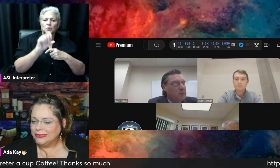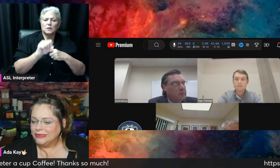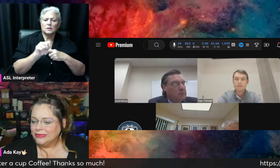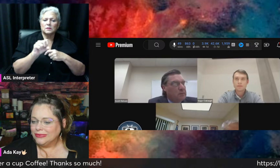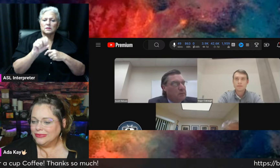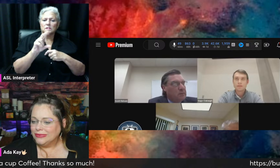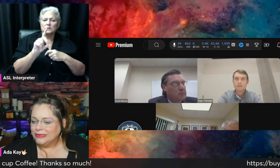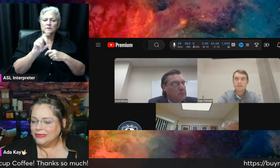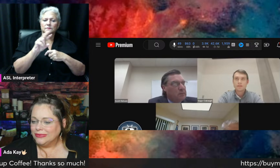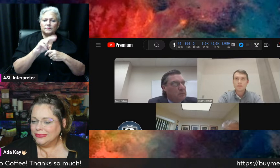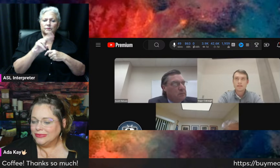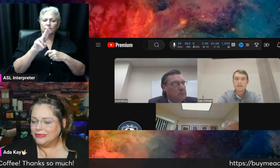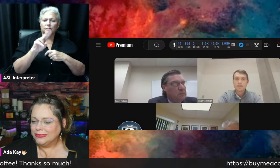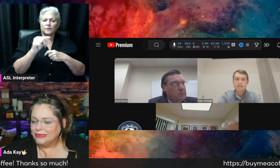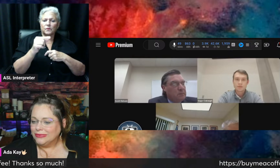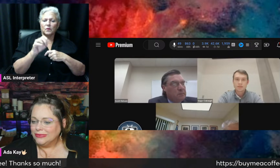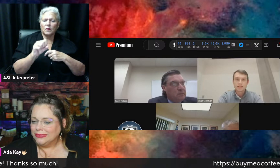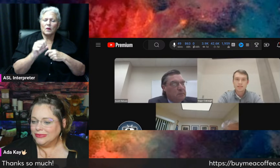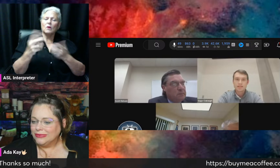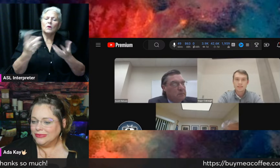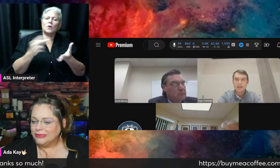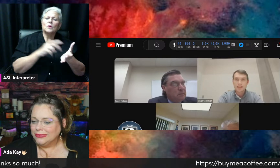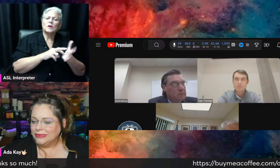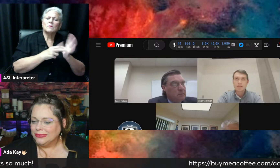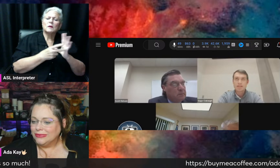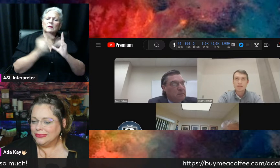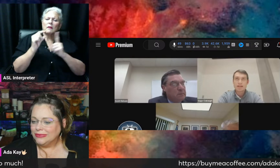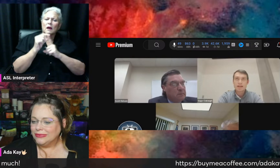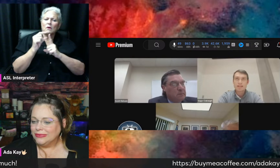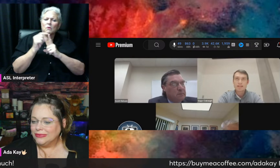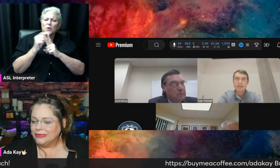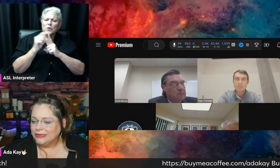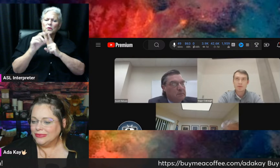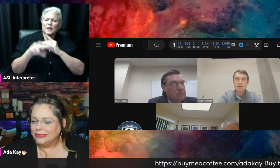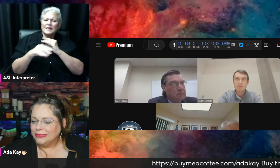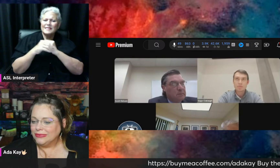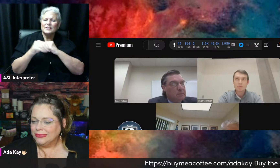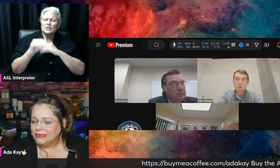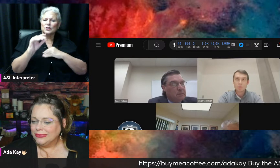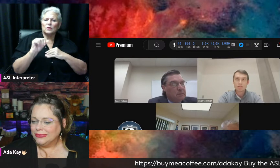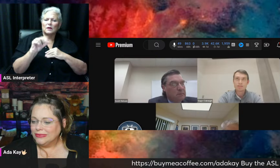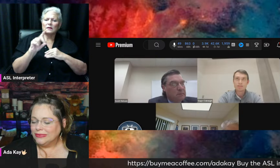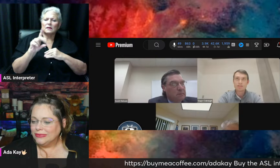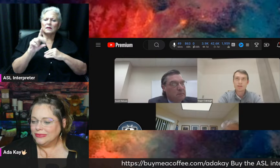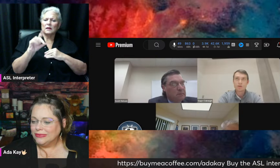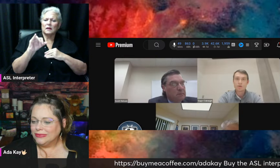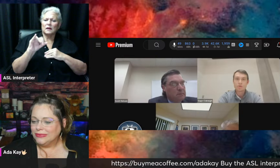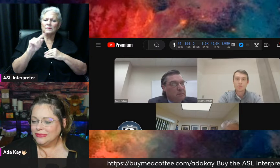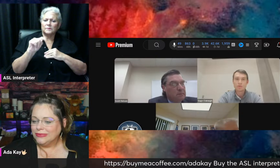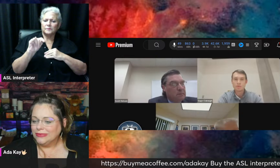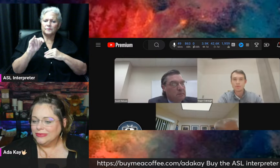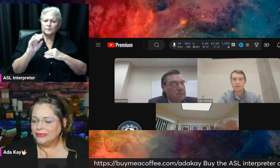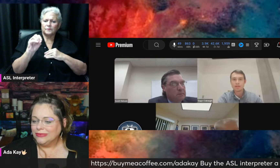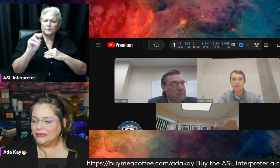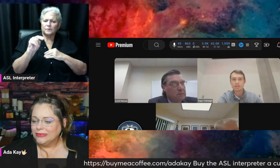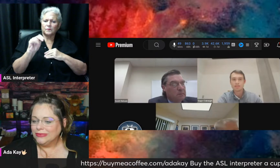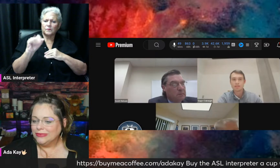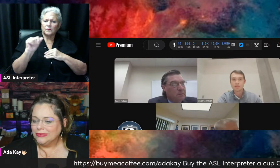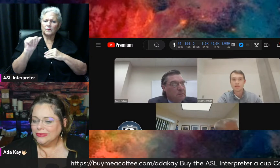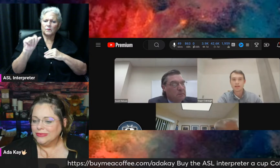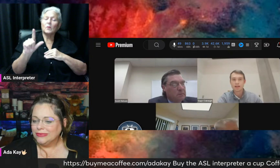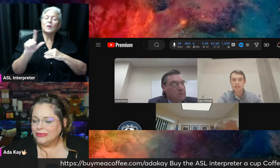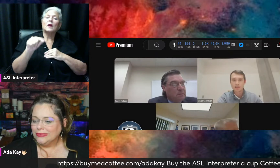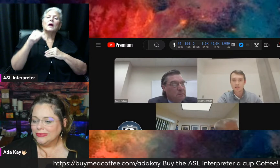additional? Yeah, so at this time we had separate reports. So we would do